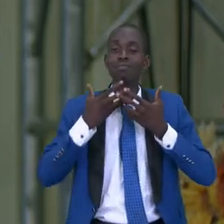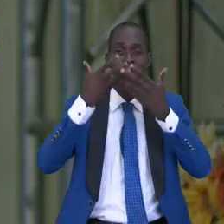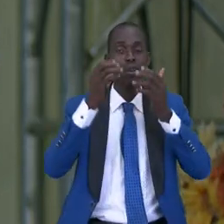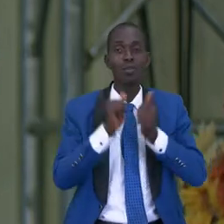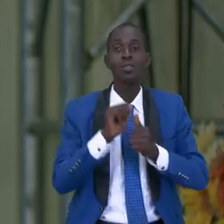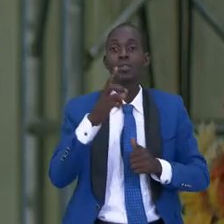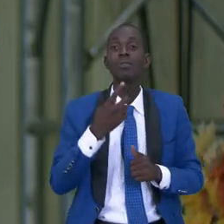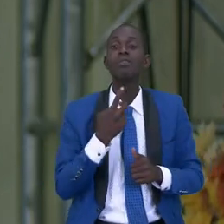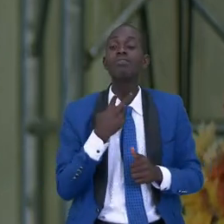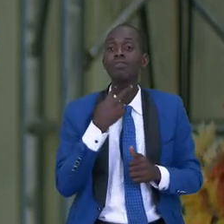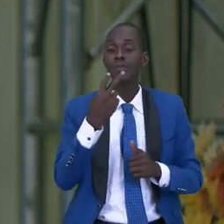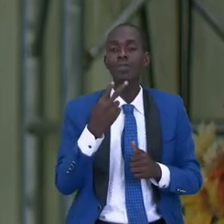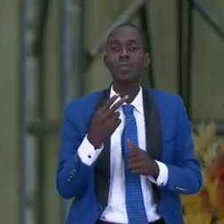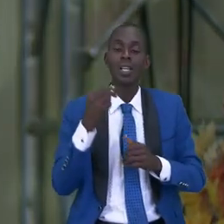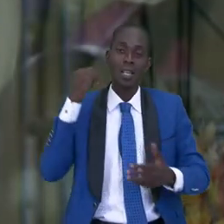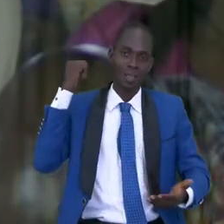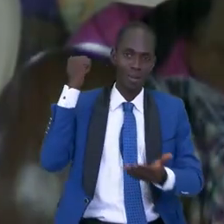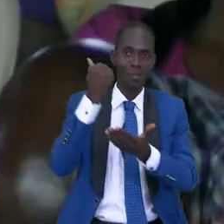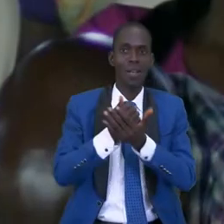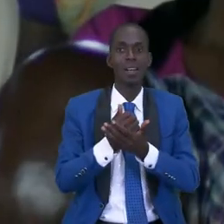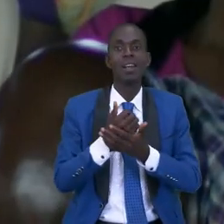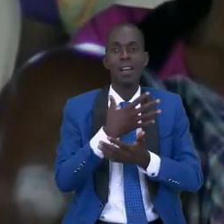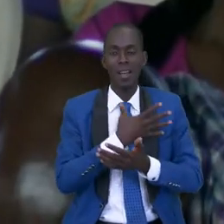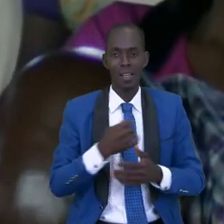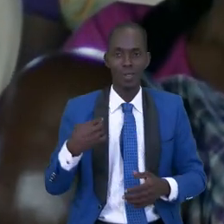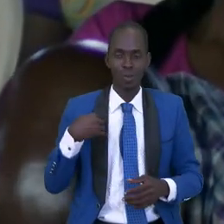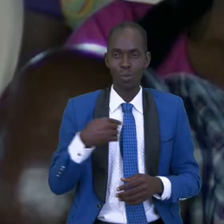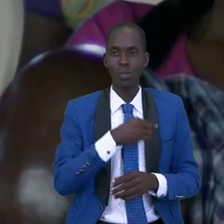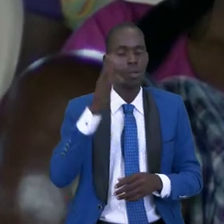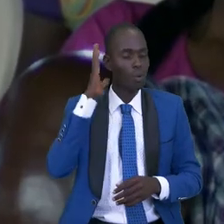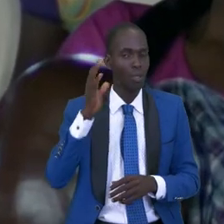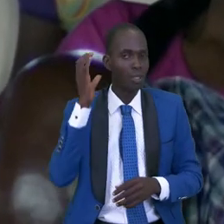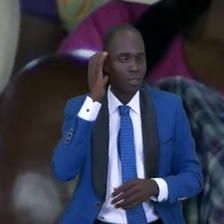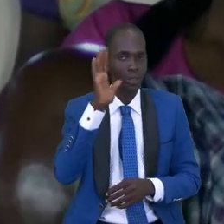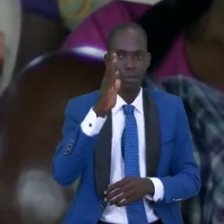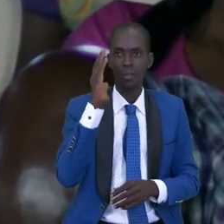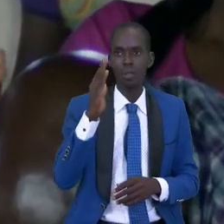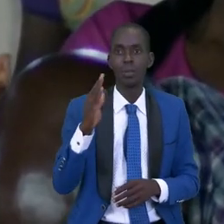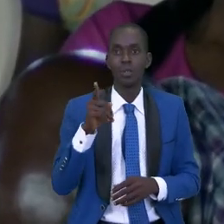your testimony. You will be celebrated tonight.